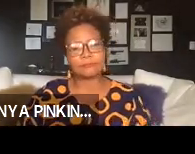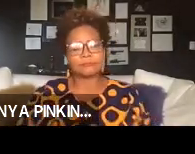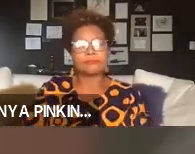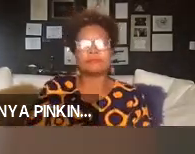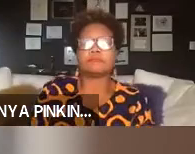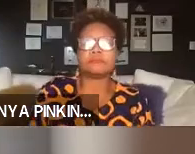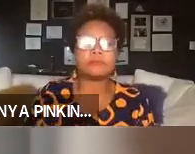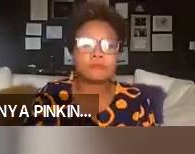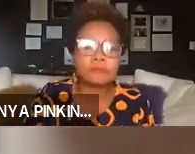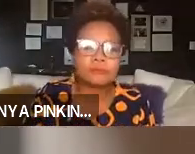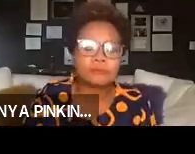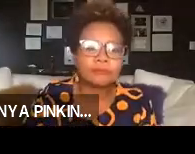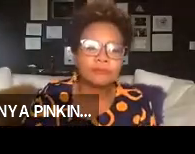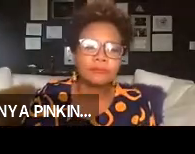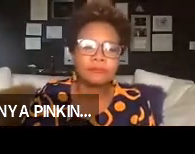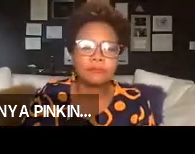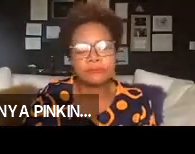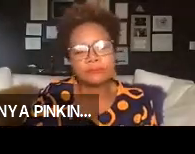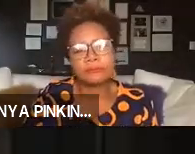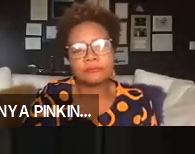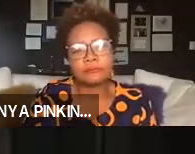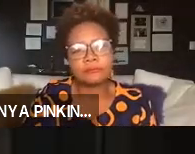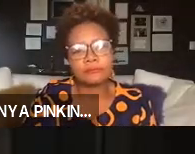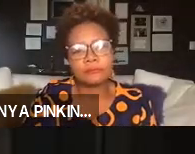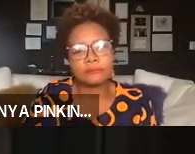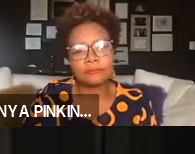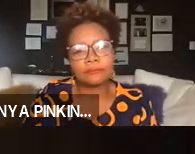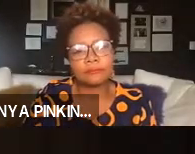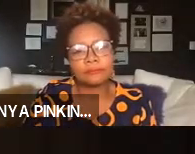I think we should call the sheriff's office.